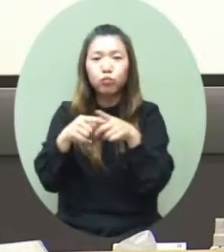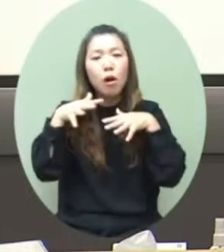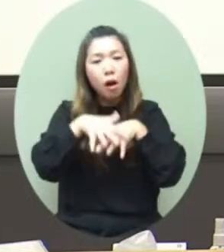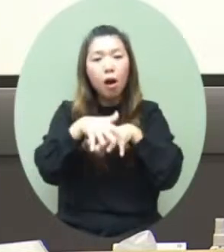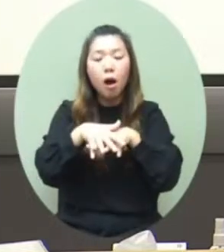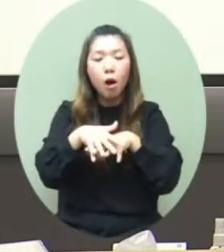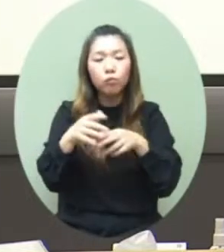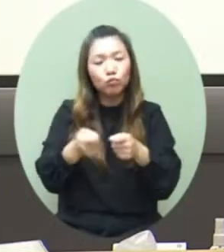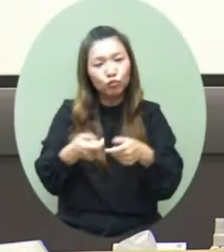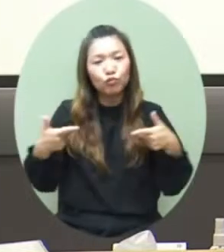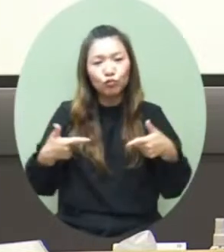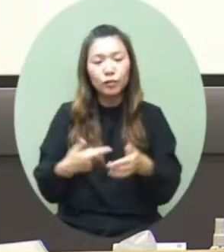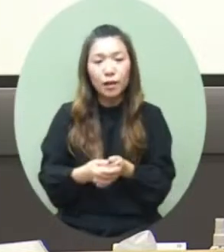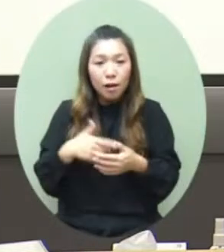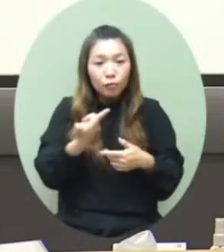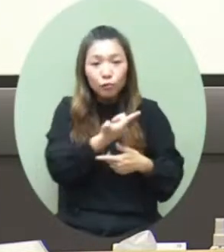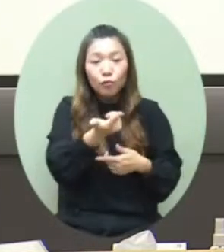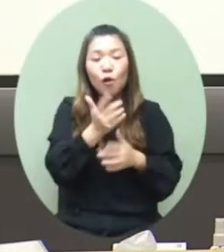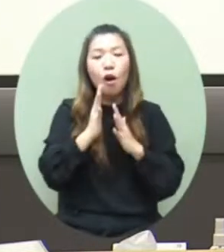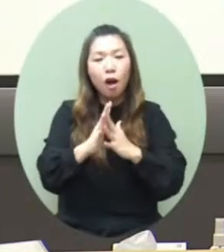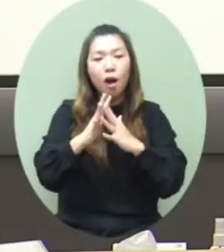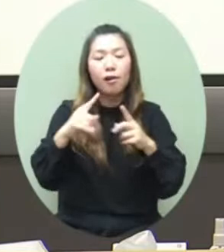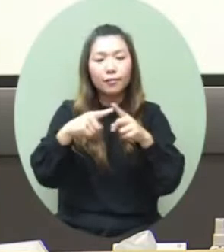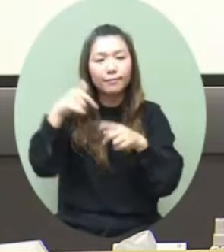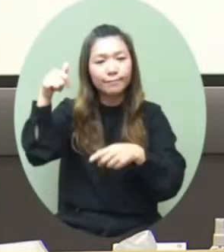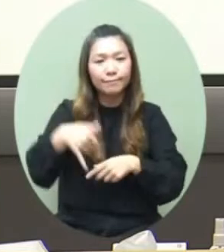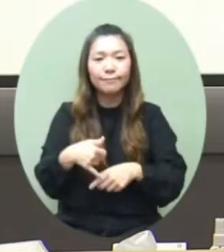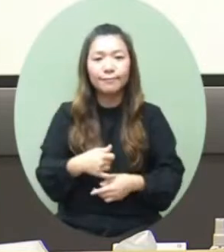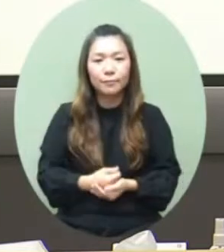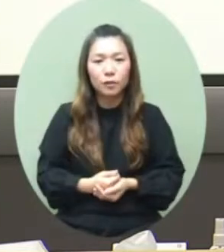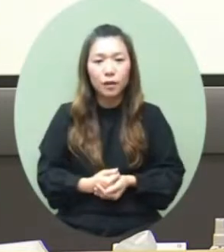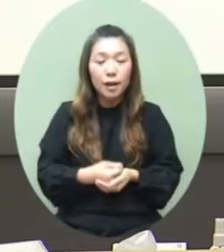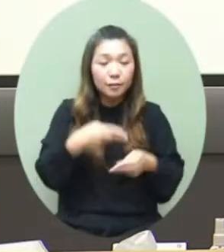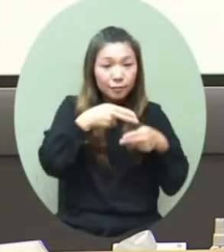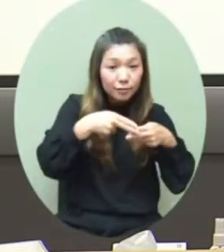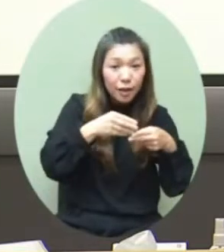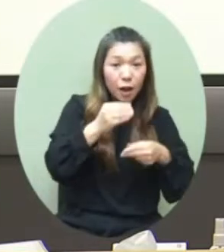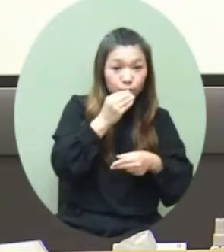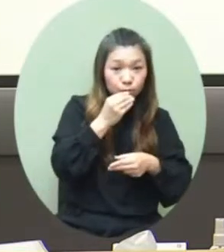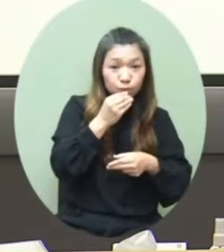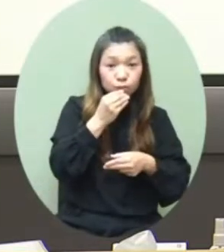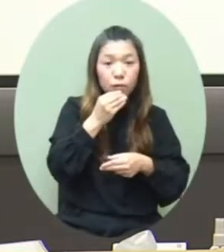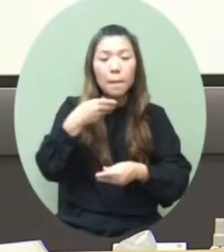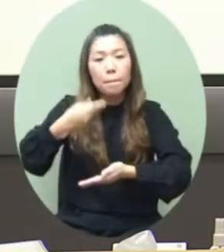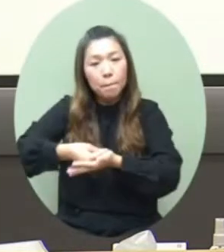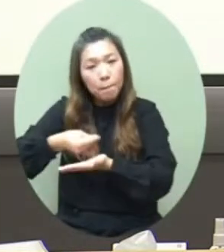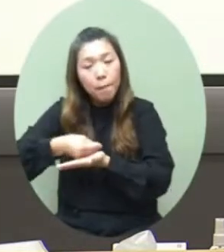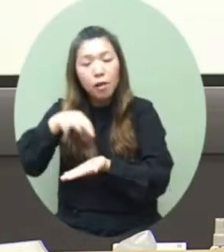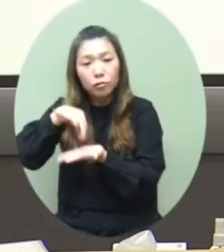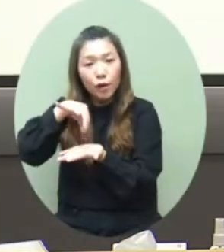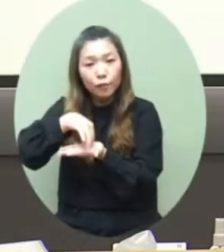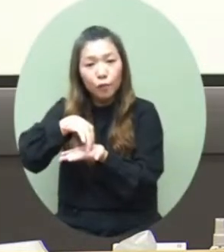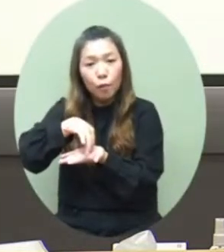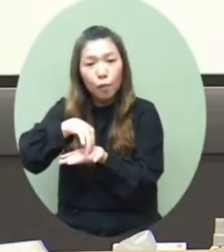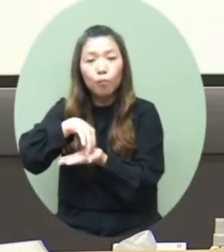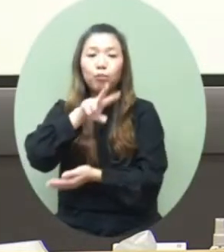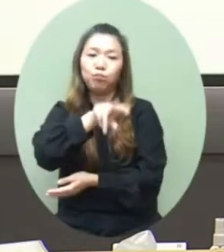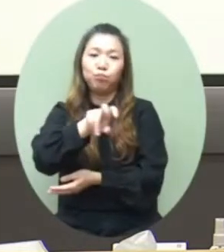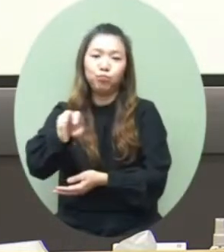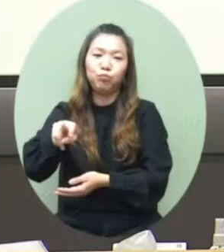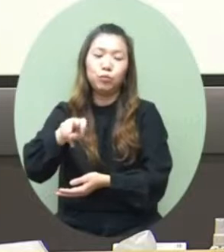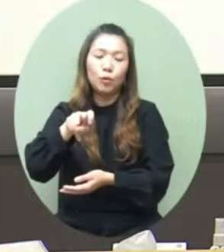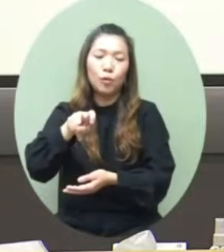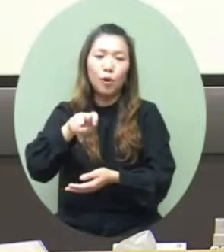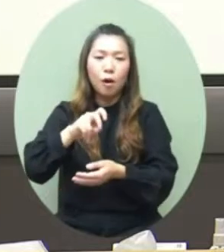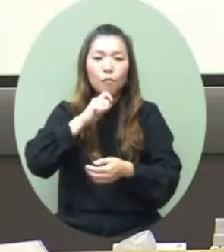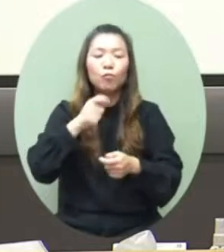resumption of normal travel arrangements and after resumption of normalcy, we see a lot of vibrancy in the community. We are